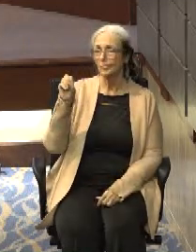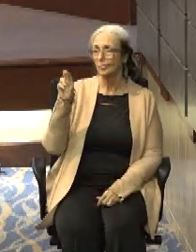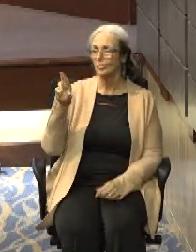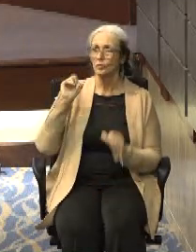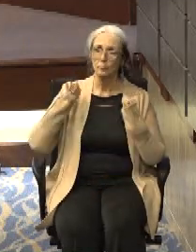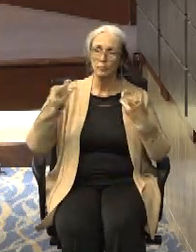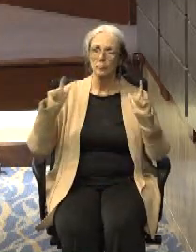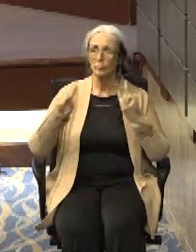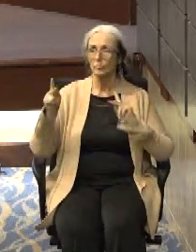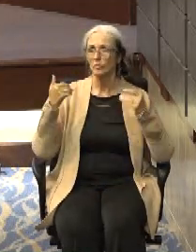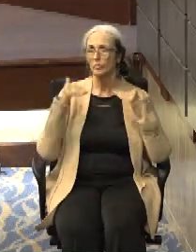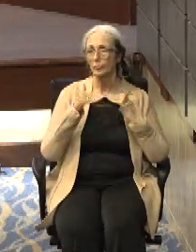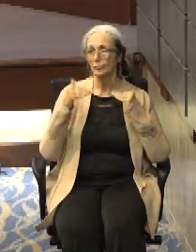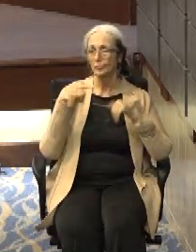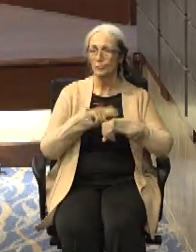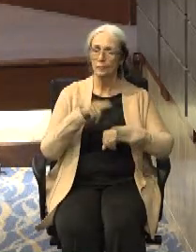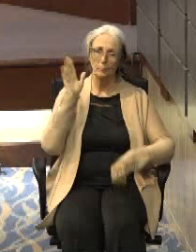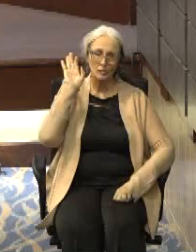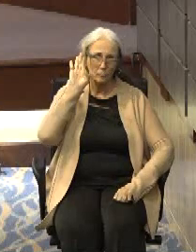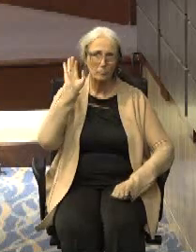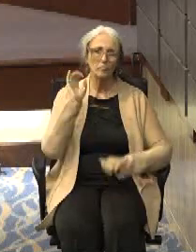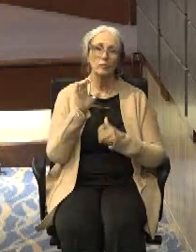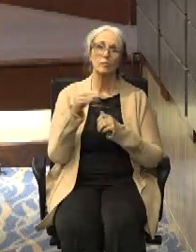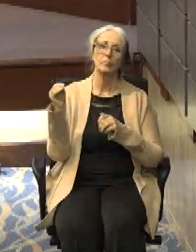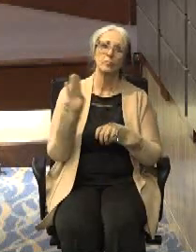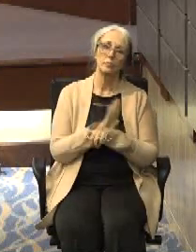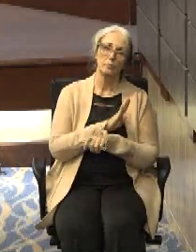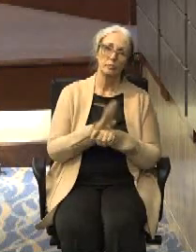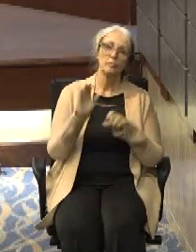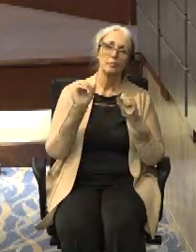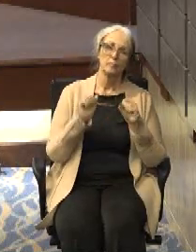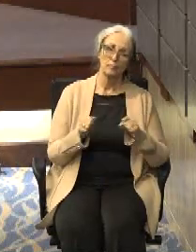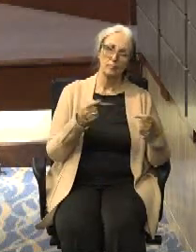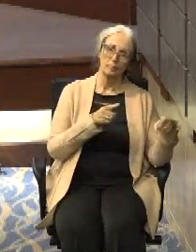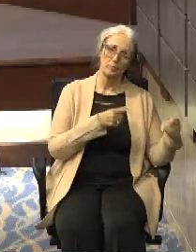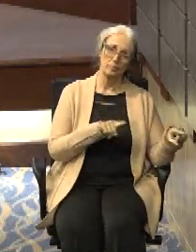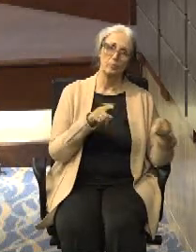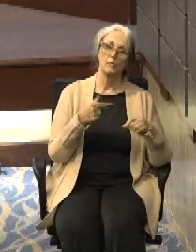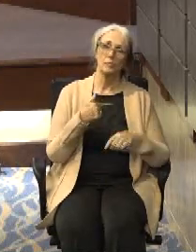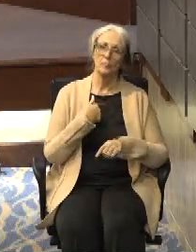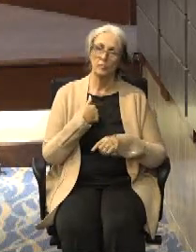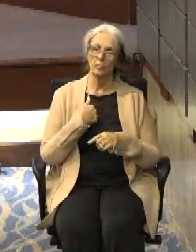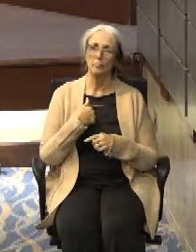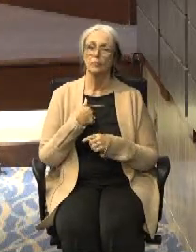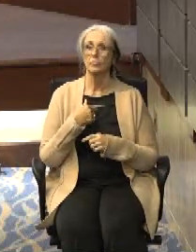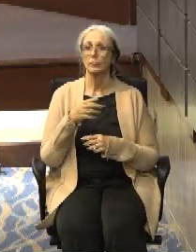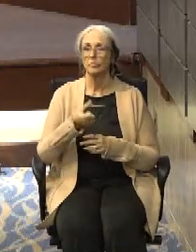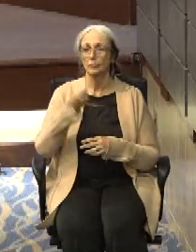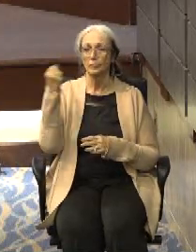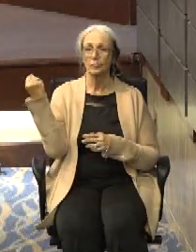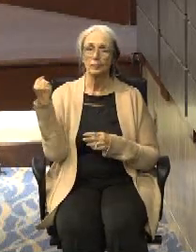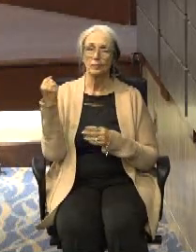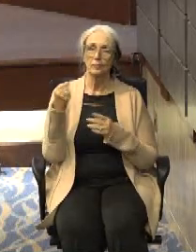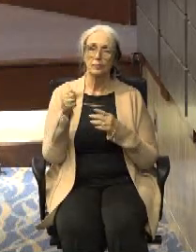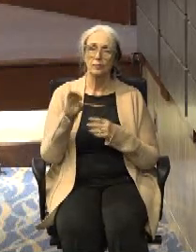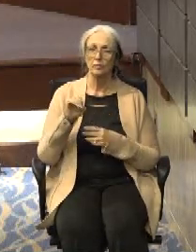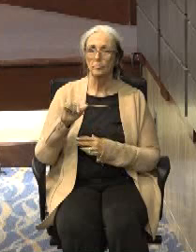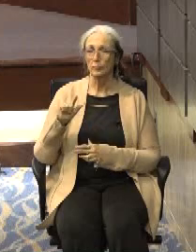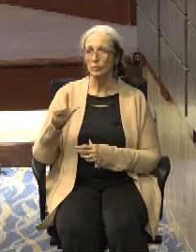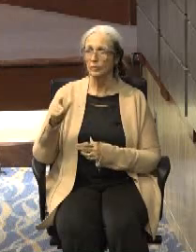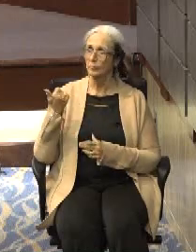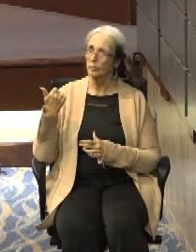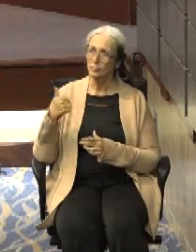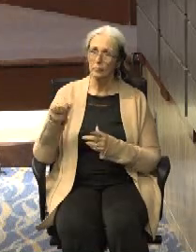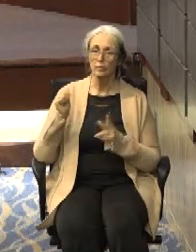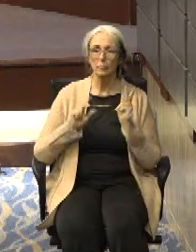may be heard and city business may be conducted. So, if directed by me, the Sergeant of Arms shall remove from council meeting any person